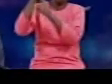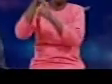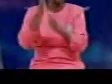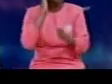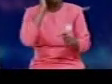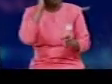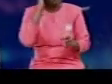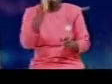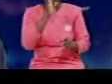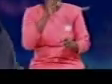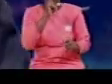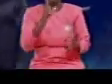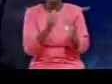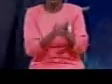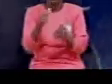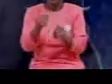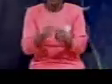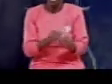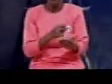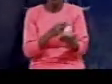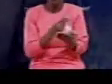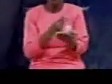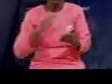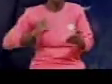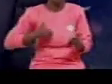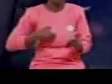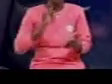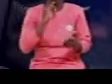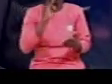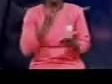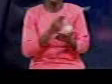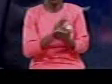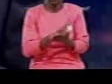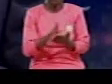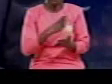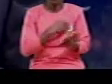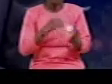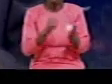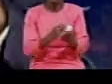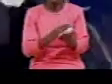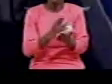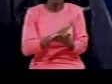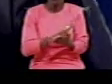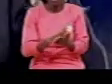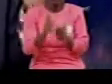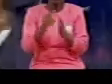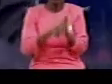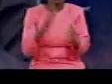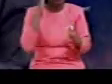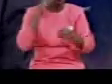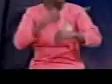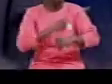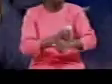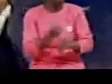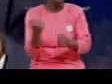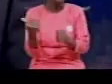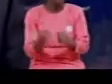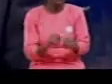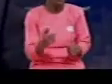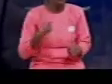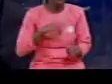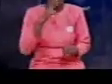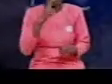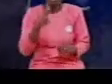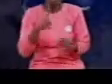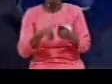soul is holy, and that holiness will project it everywhere that we are, to the east, to the west. The Lord